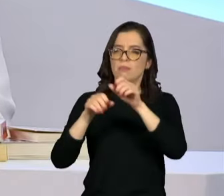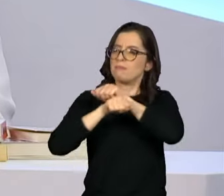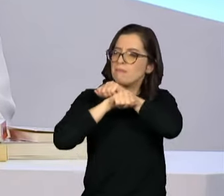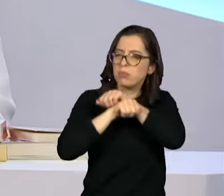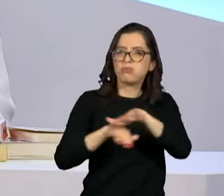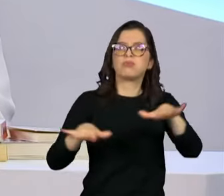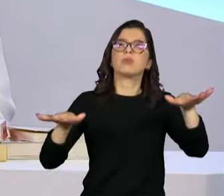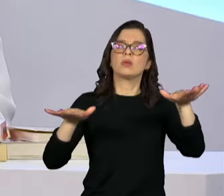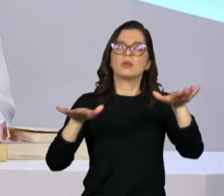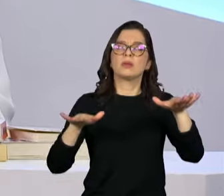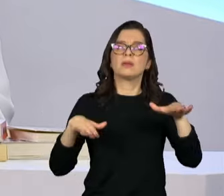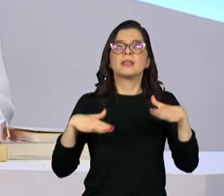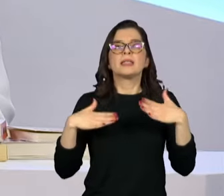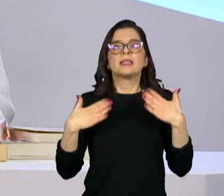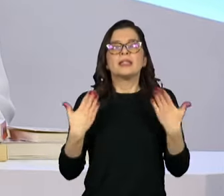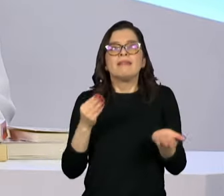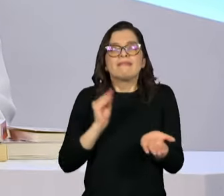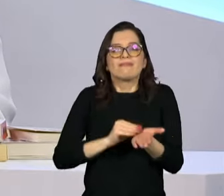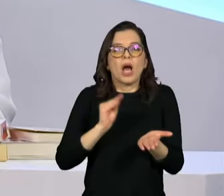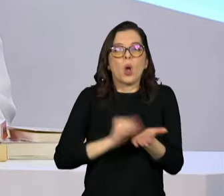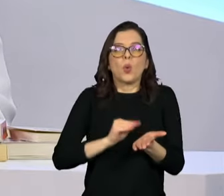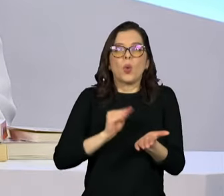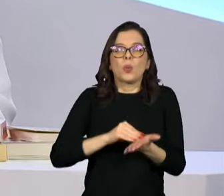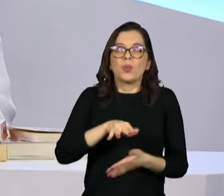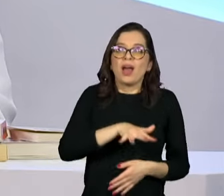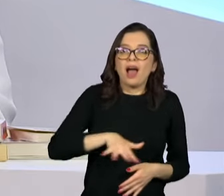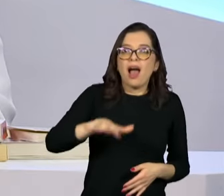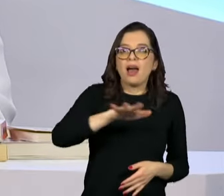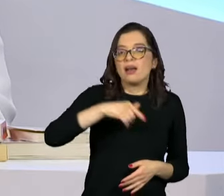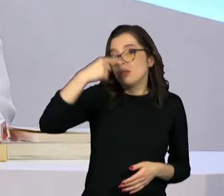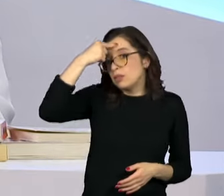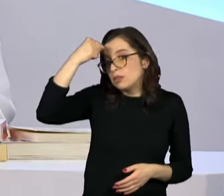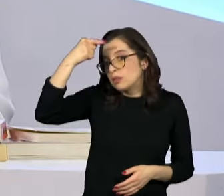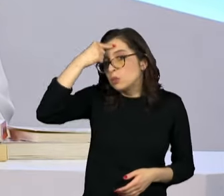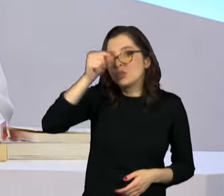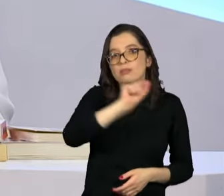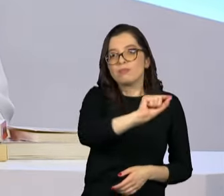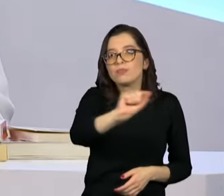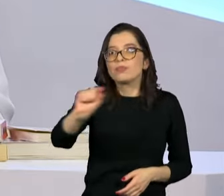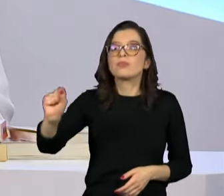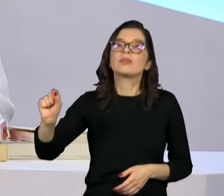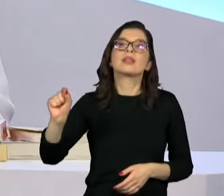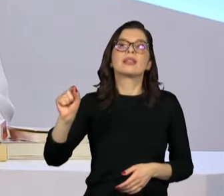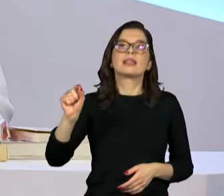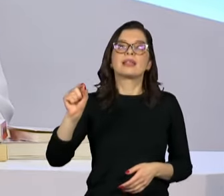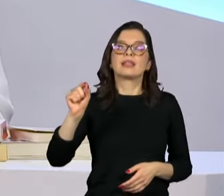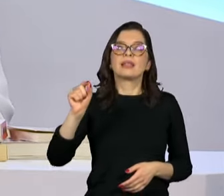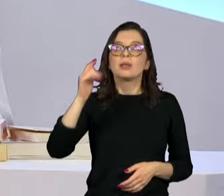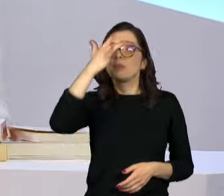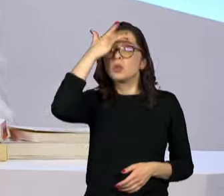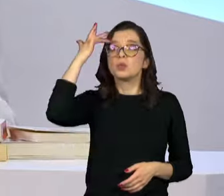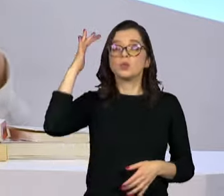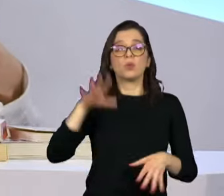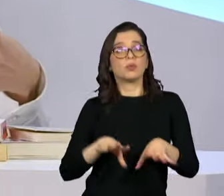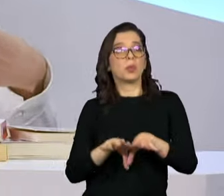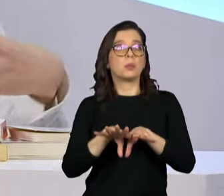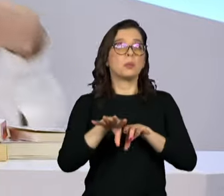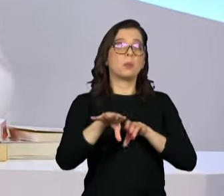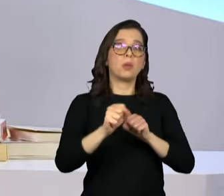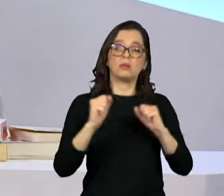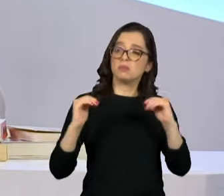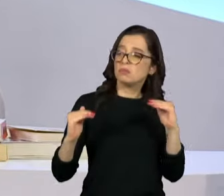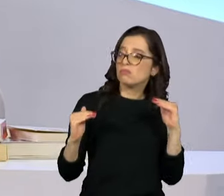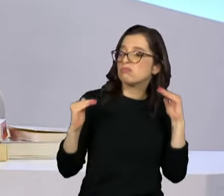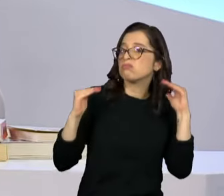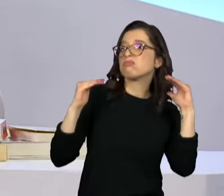gente vê uma academia que muitas vezes se ressente daquilo que a Vera te chamou, de pessoas que se tornam um fenômeno pop, e a gente vê uma academia que